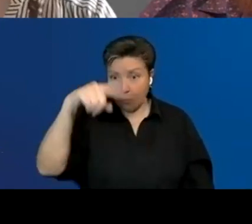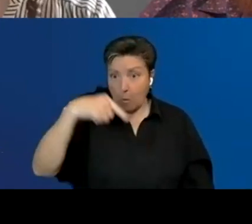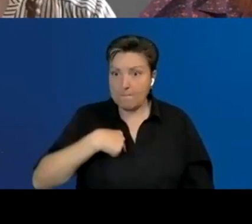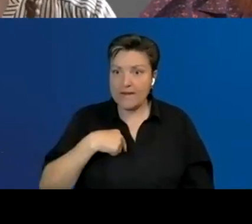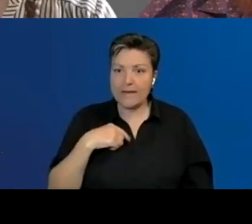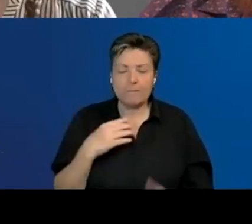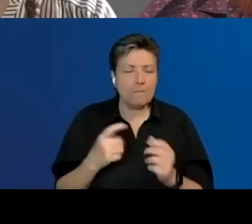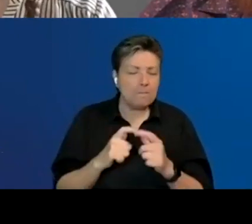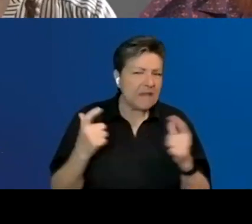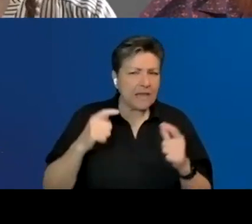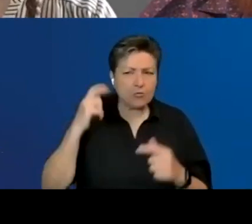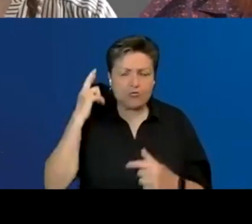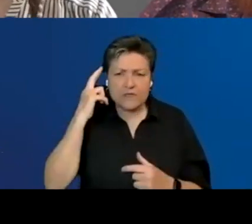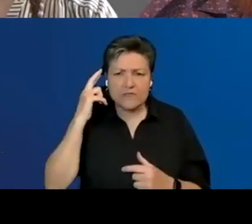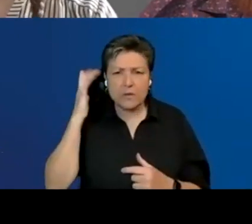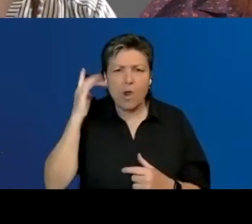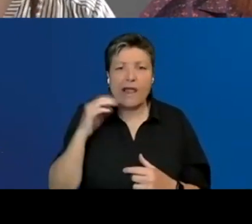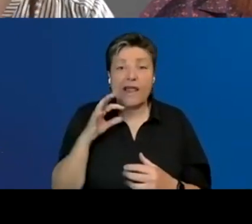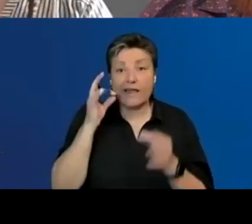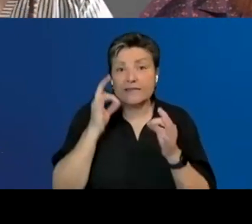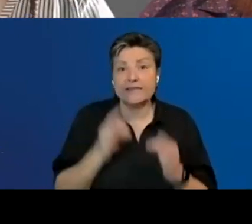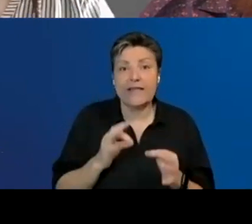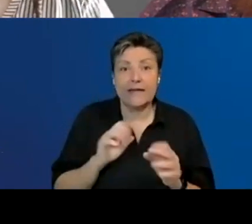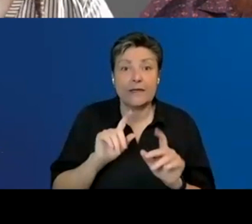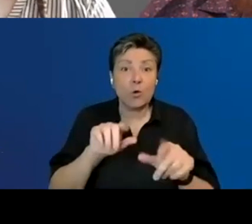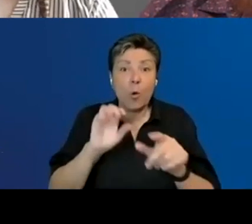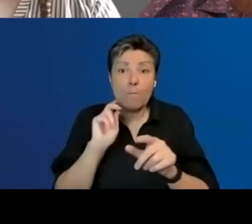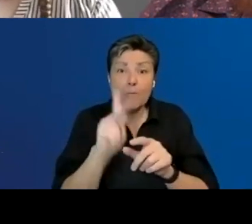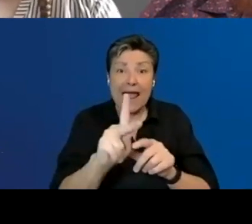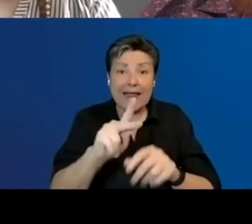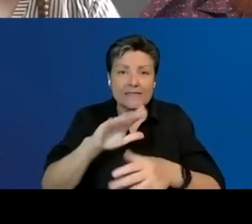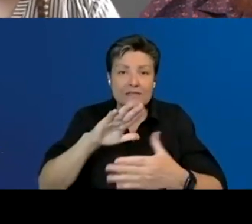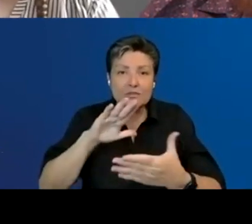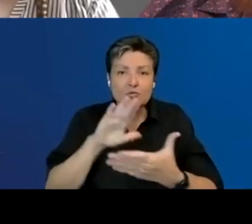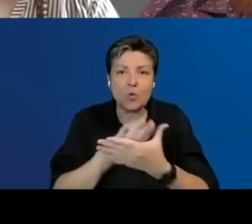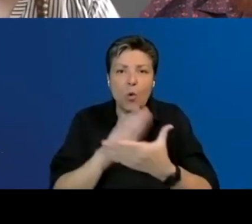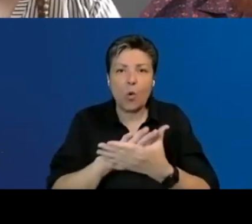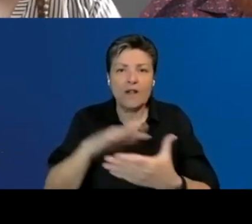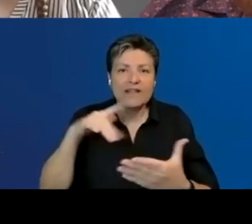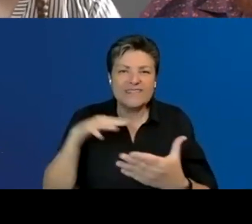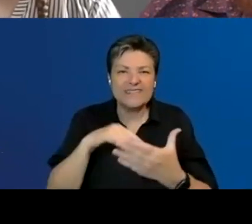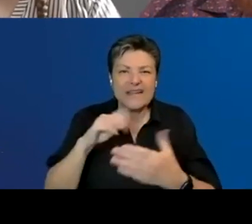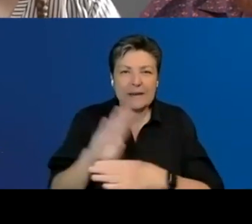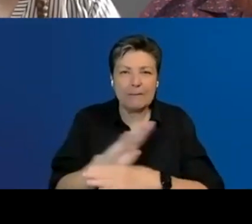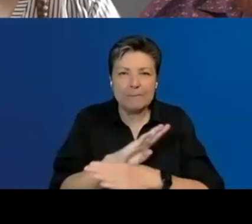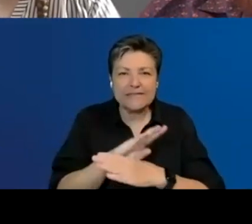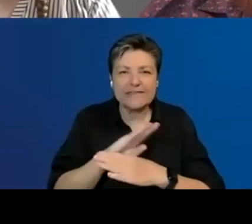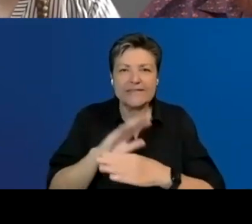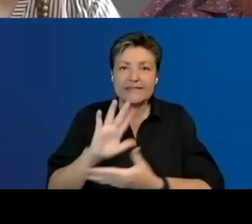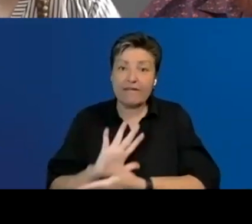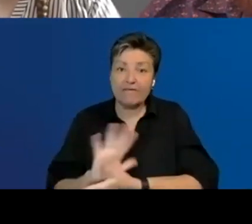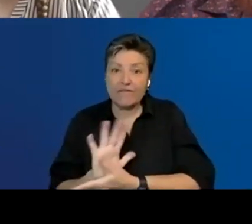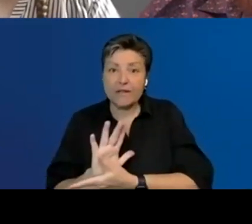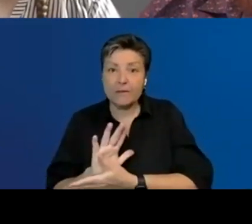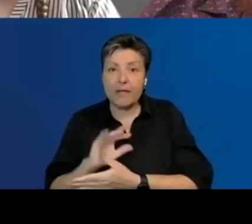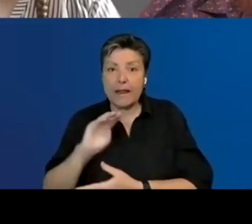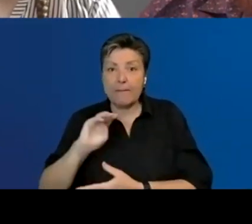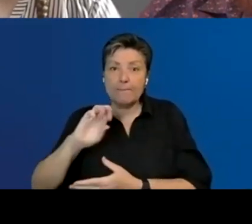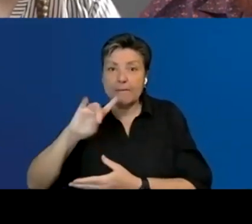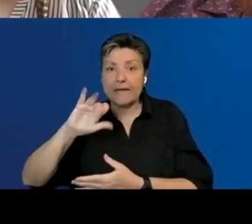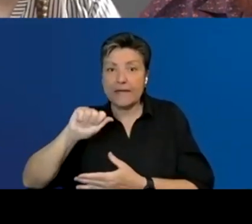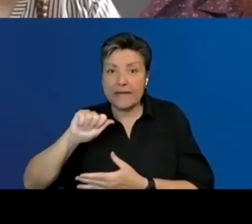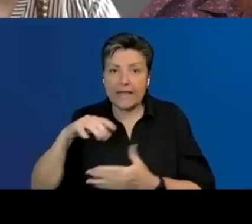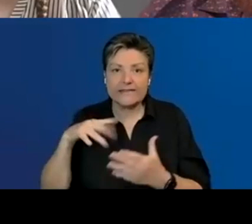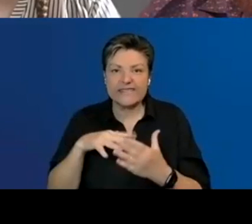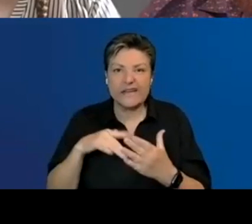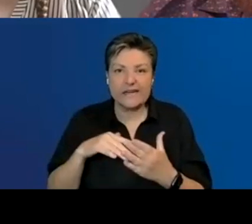I decided to go back to school and study business and film and media studies, and like why I wanted to work in